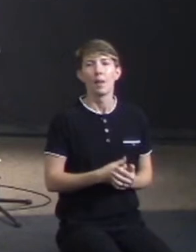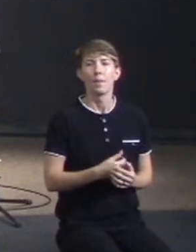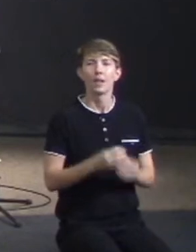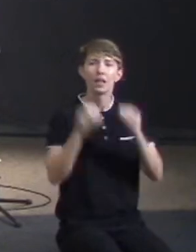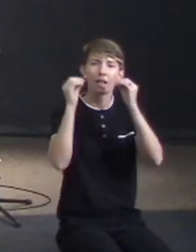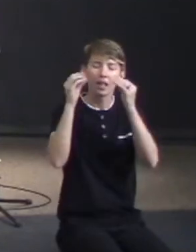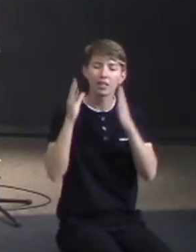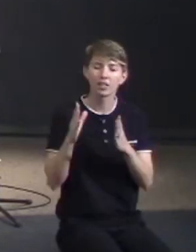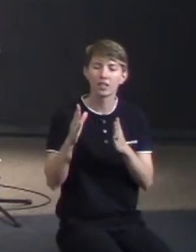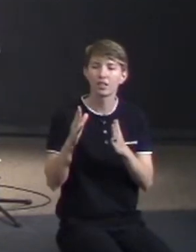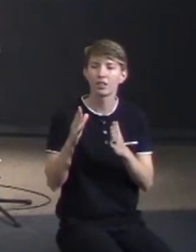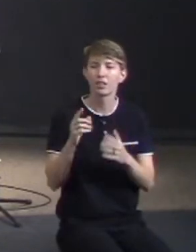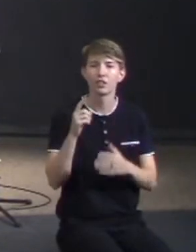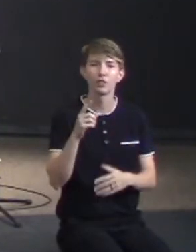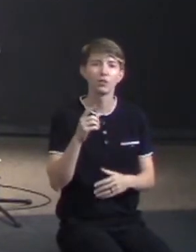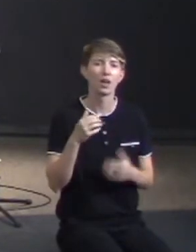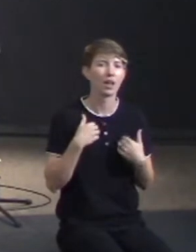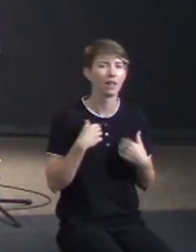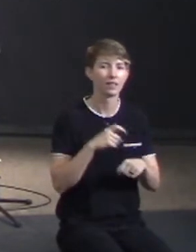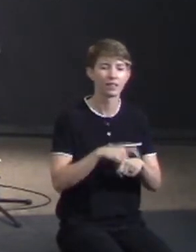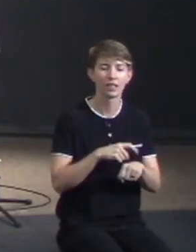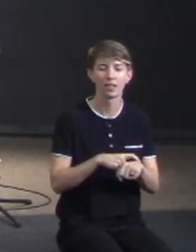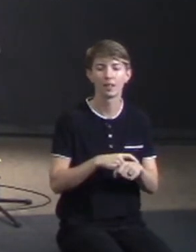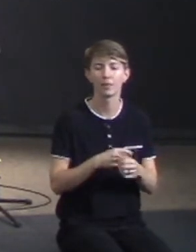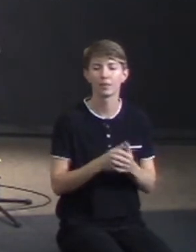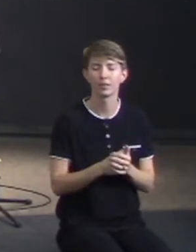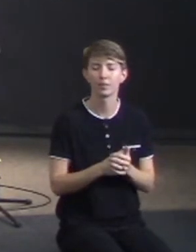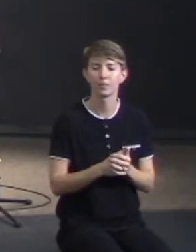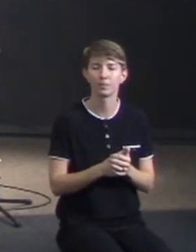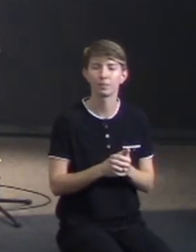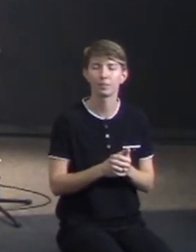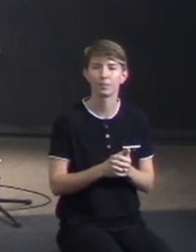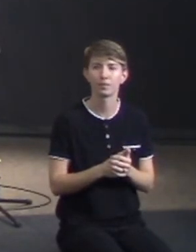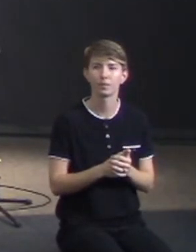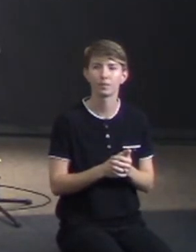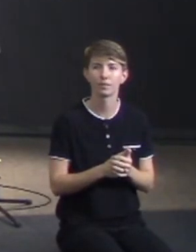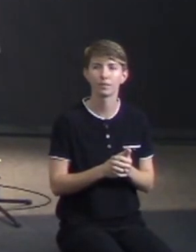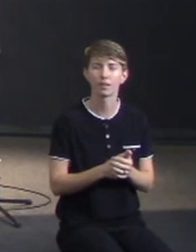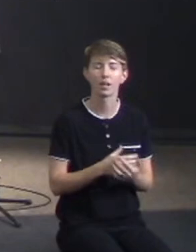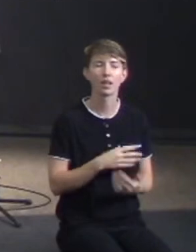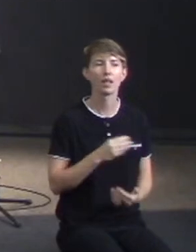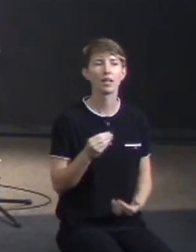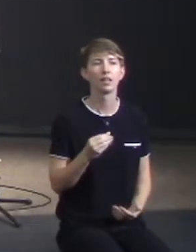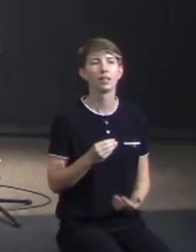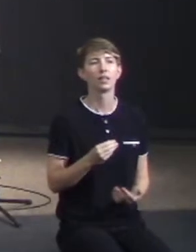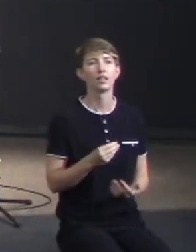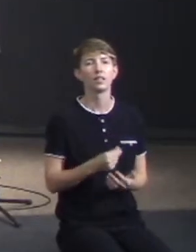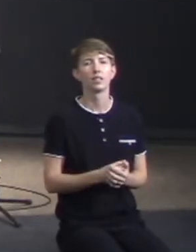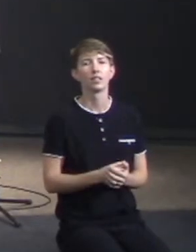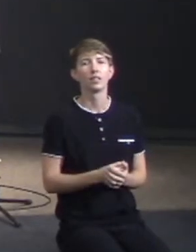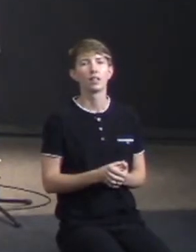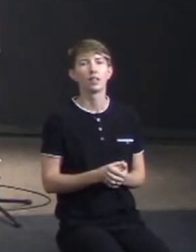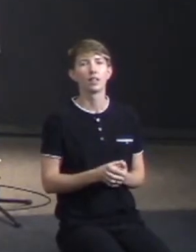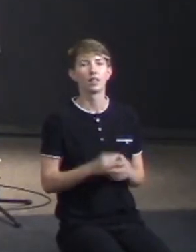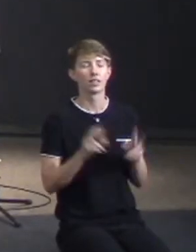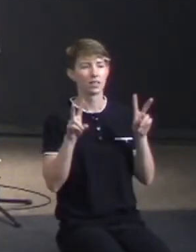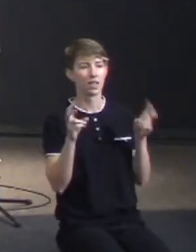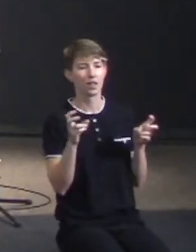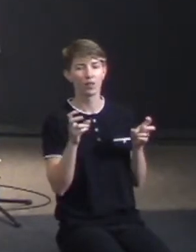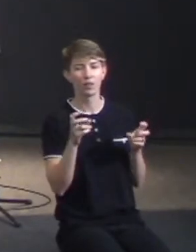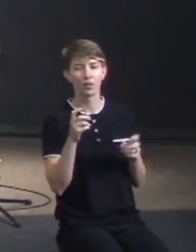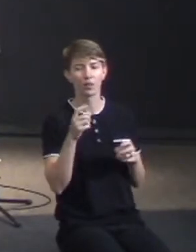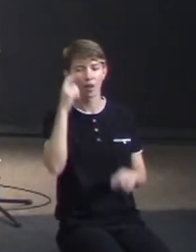you give your time to listen to those stories. And the title for today's